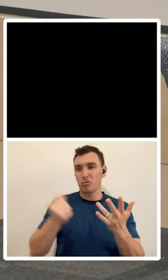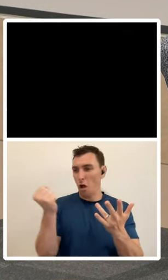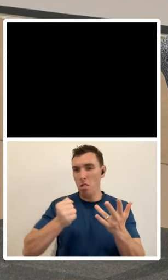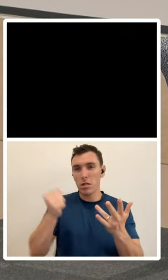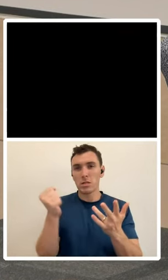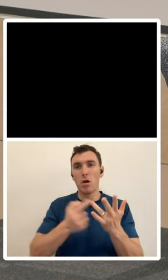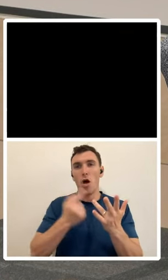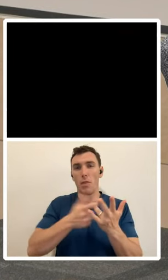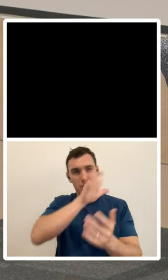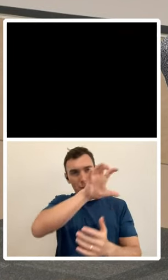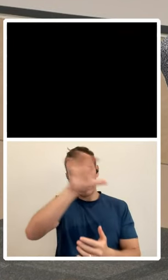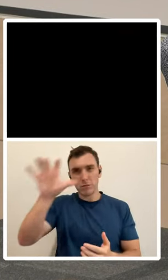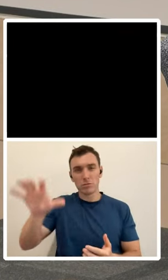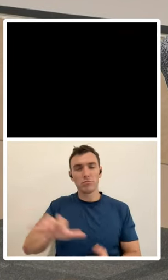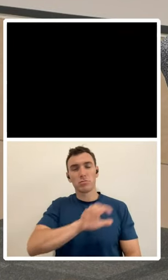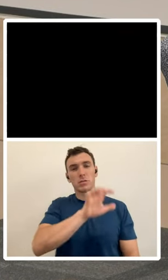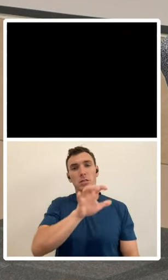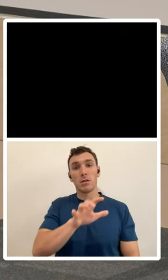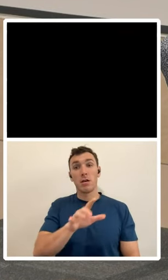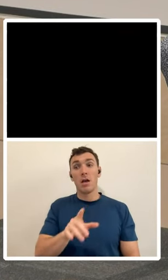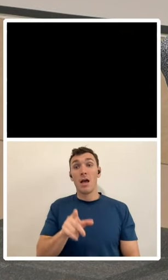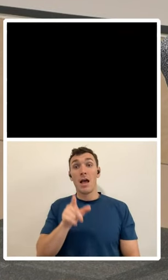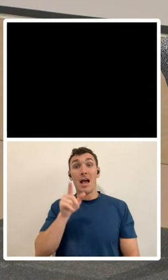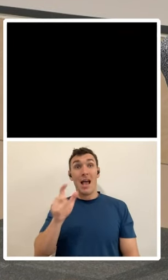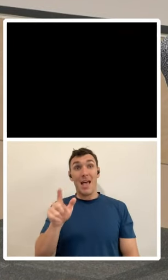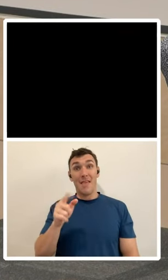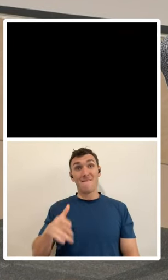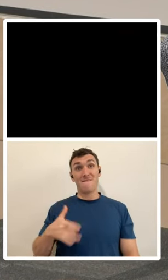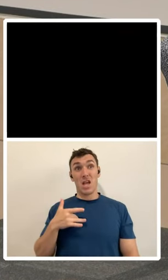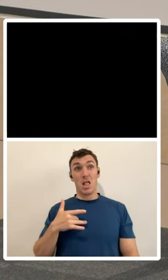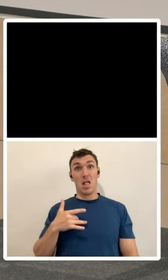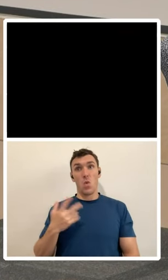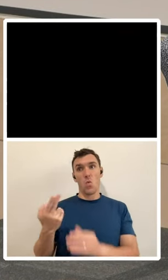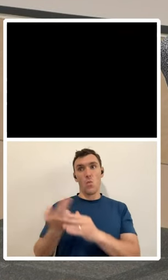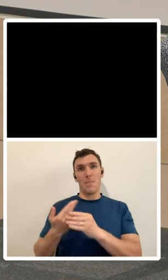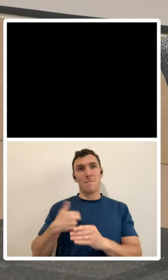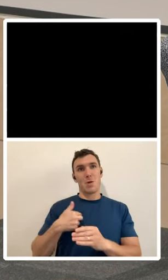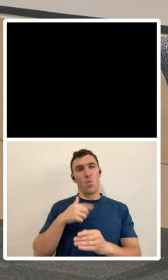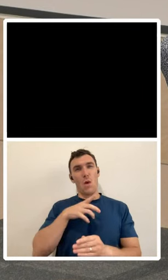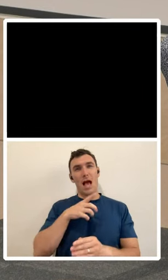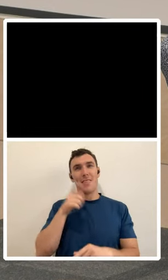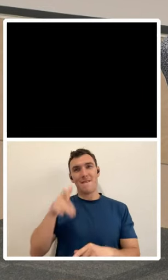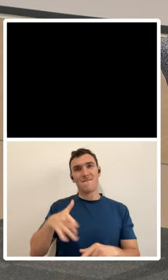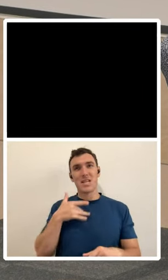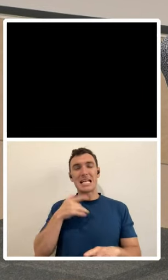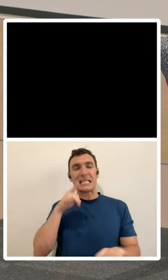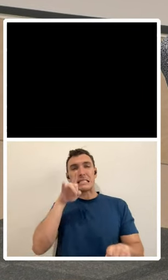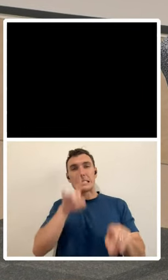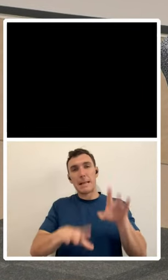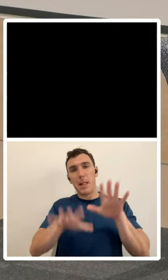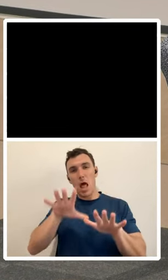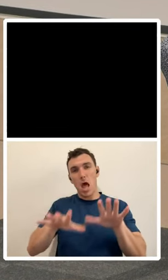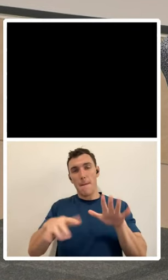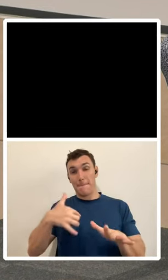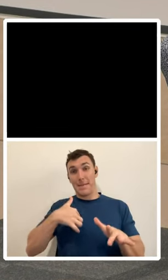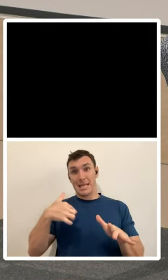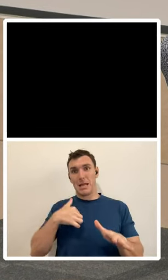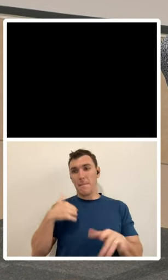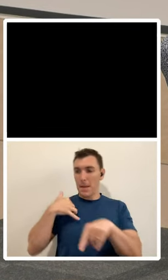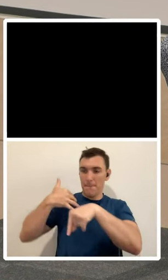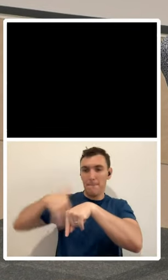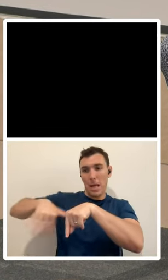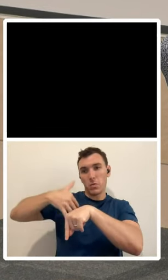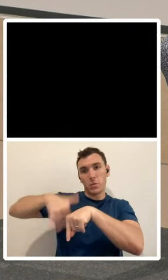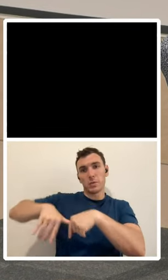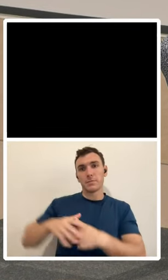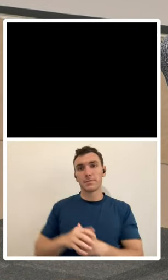but it can also divide us because class has a very long history in this country. and division based on class. I've seen it, it's affected